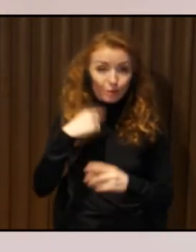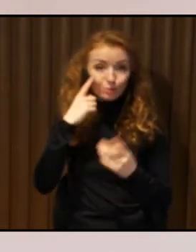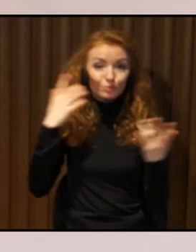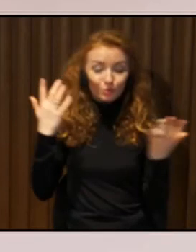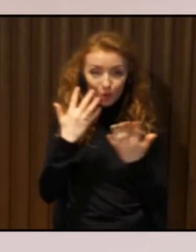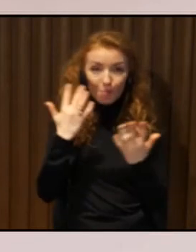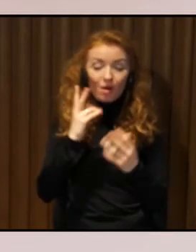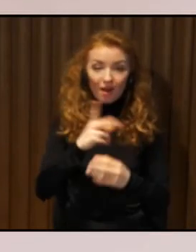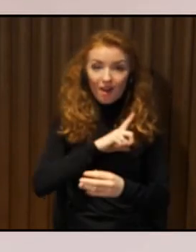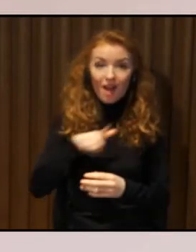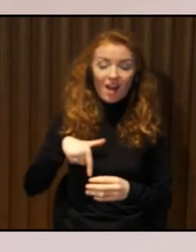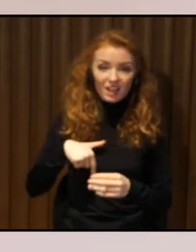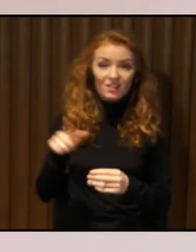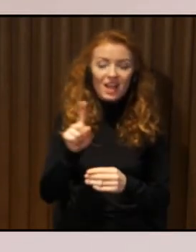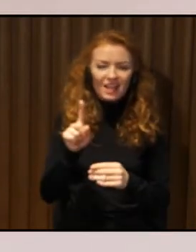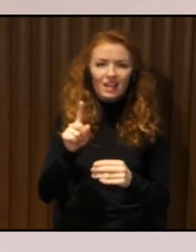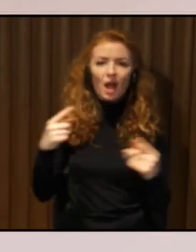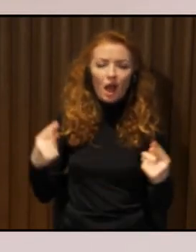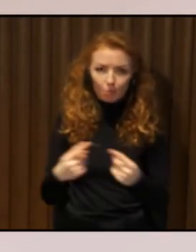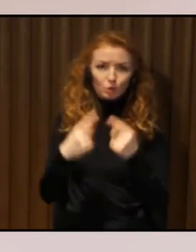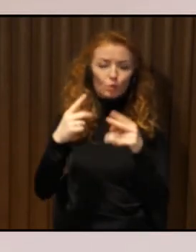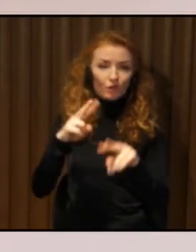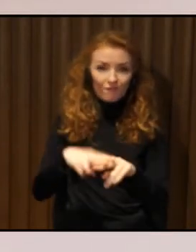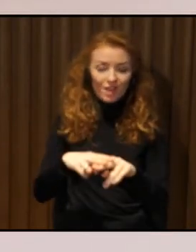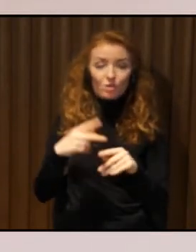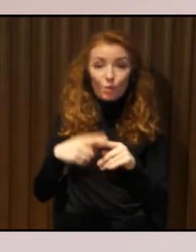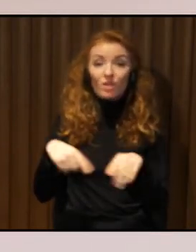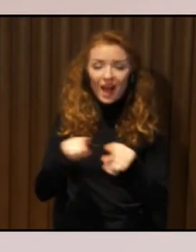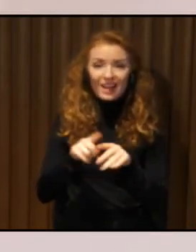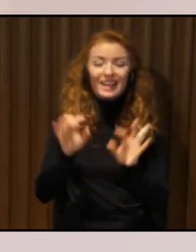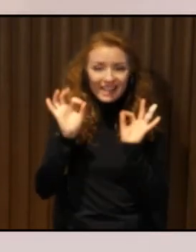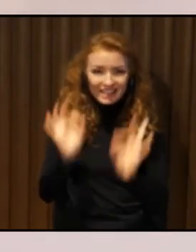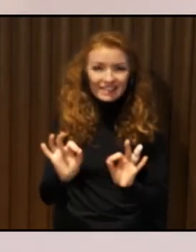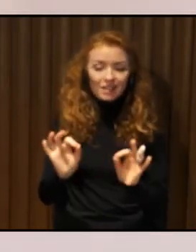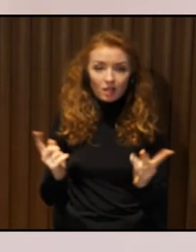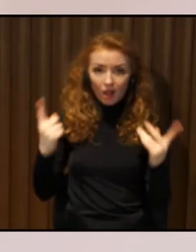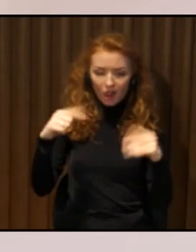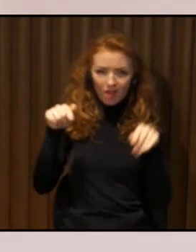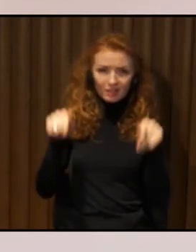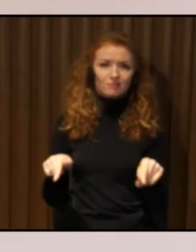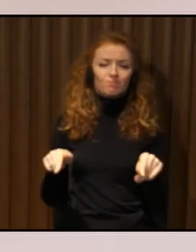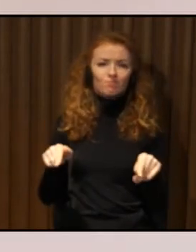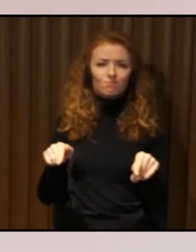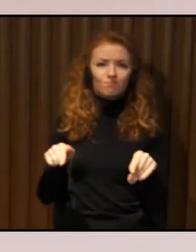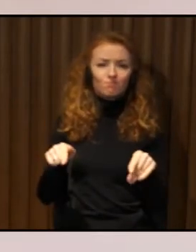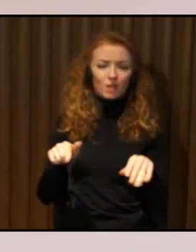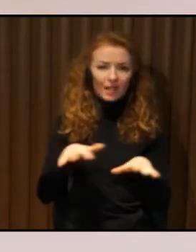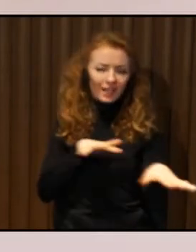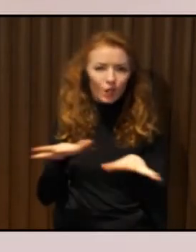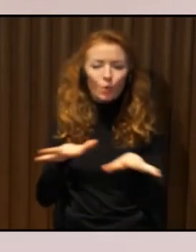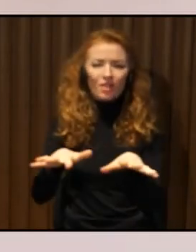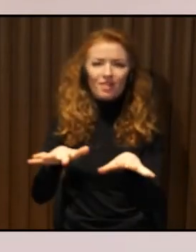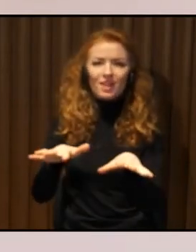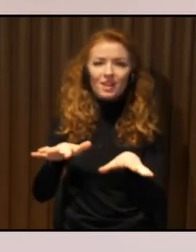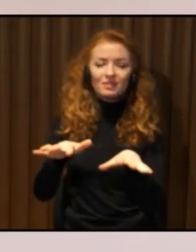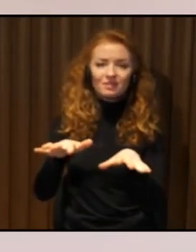the right place and the right moment to do this. And I really want to thank you for inviting